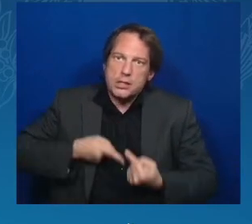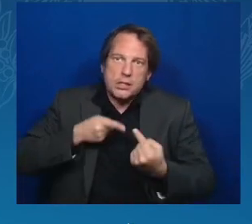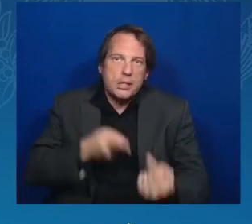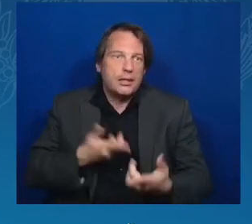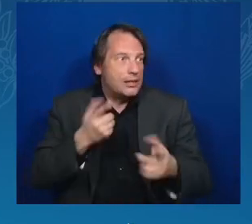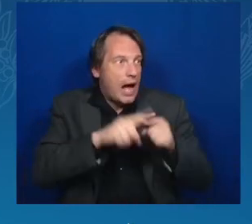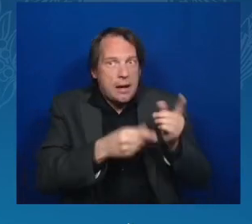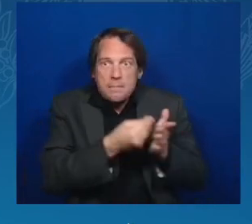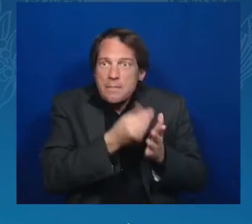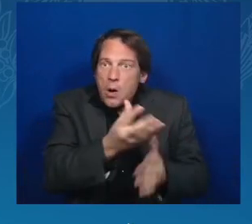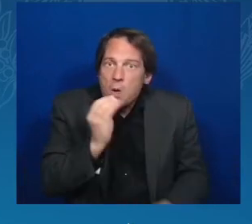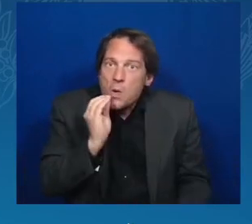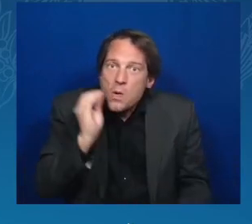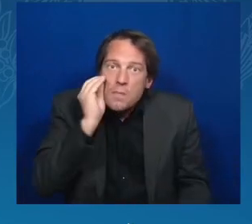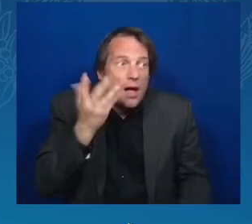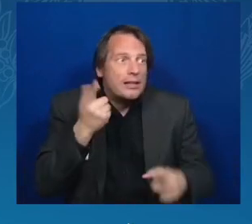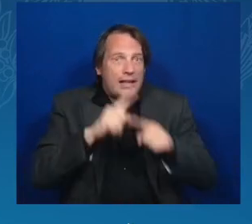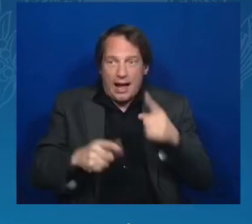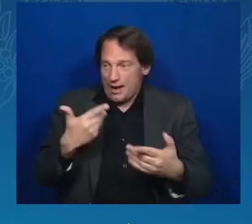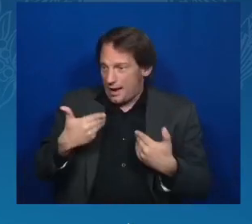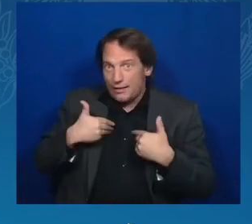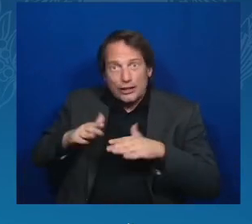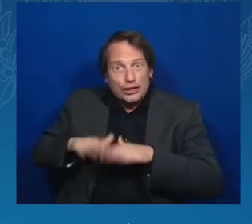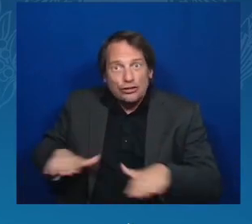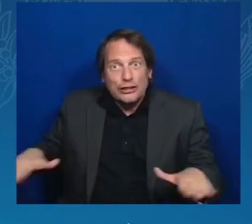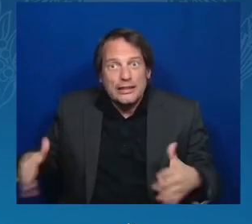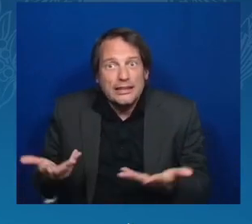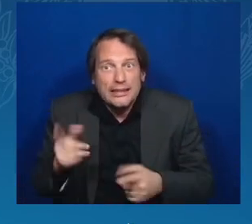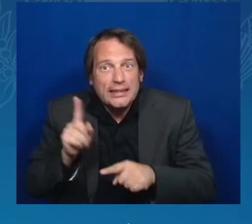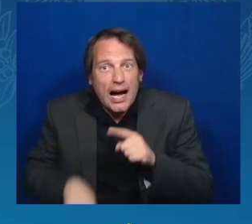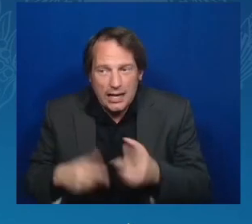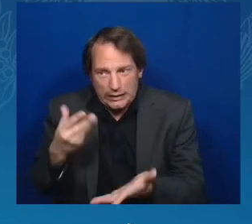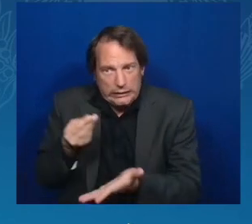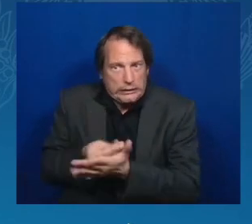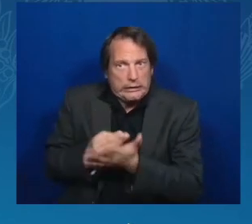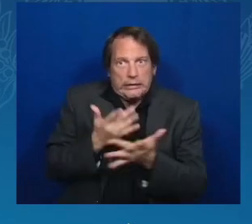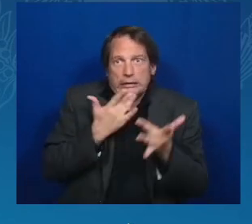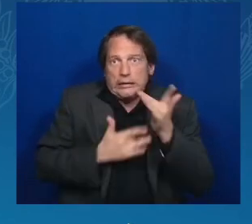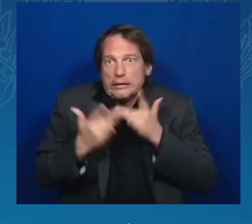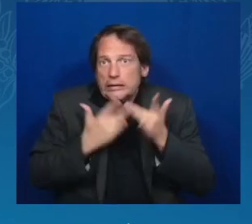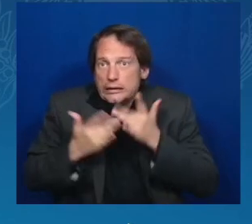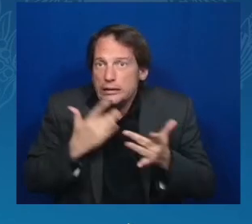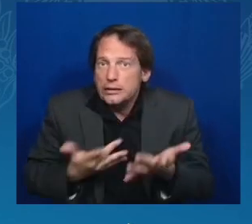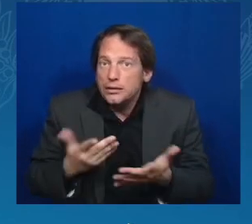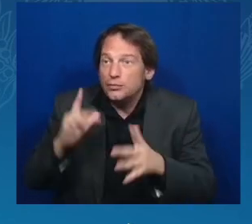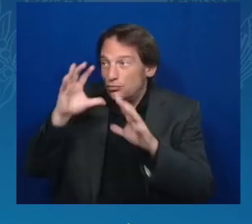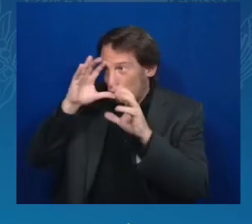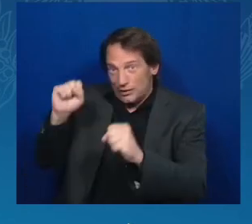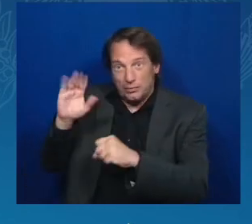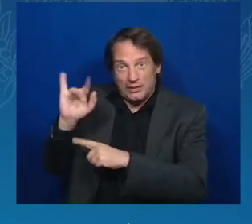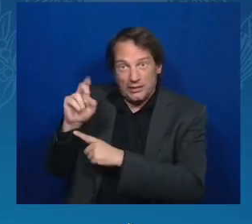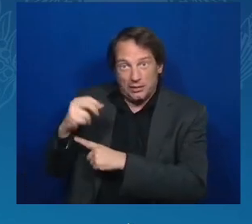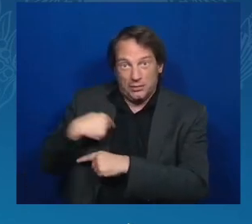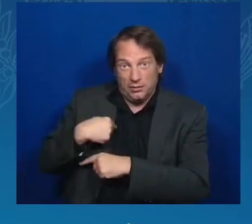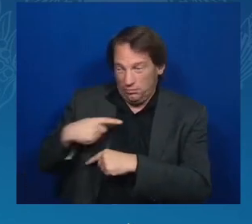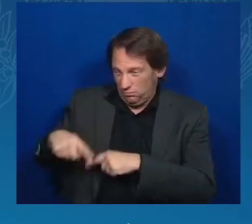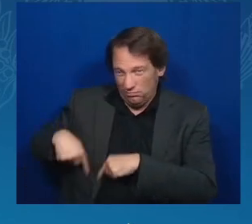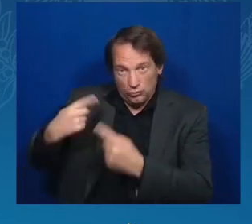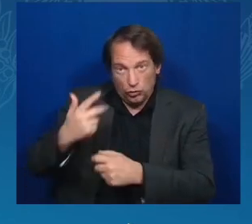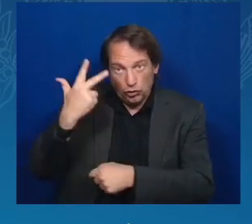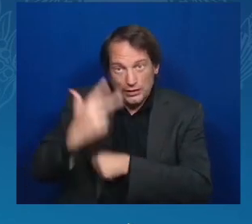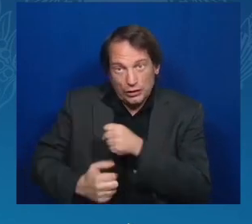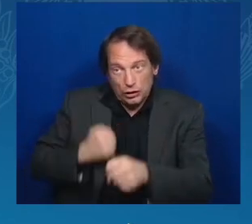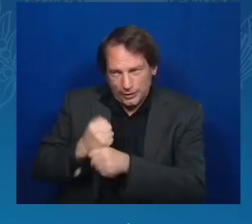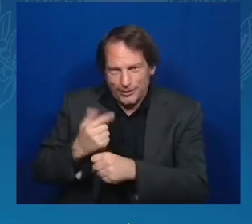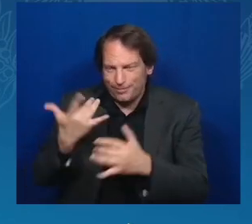throughout the last 3 years has been to address one of the big issues facing not only our public servants, but many people